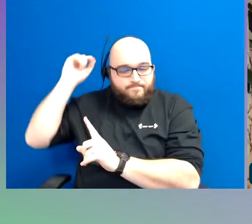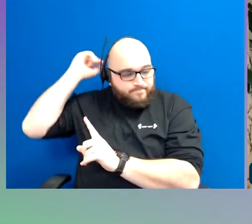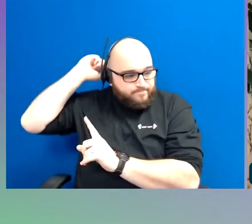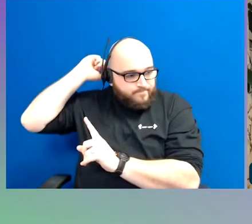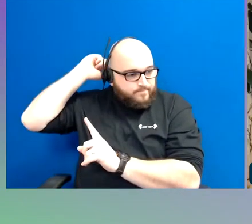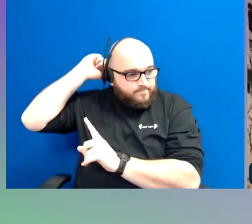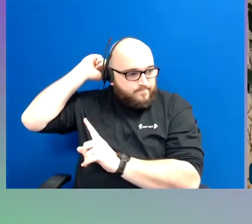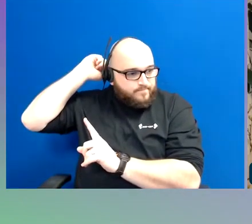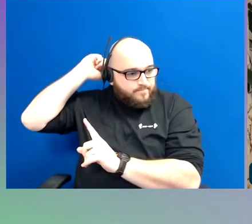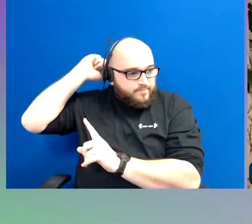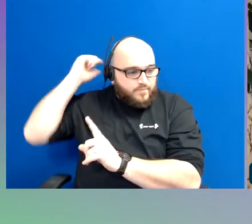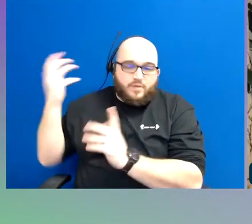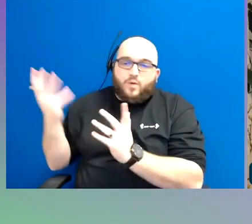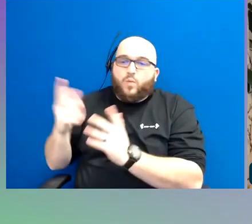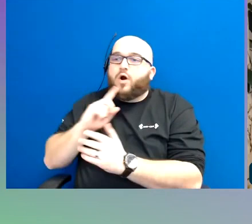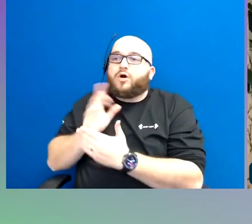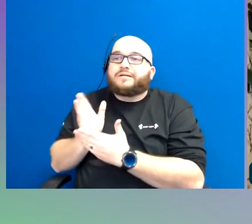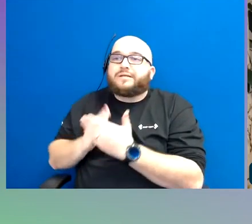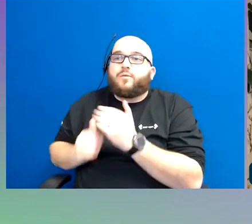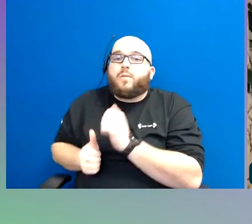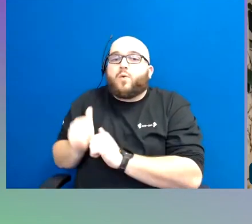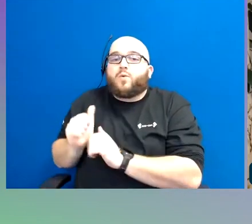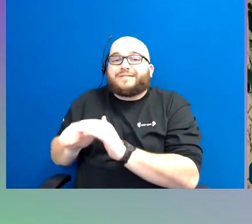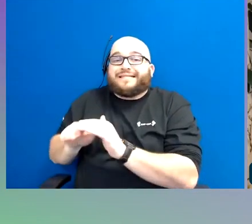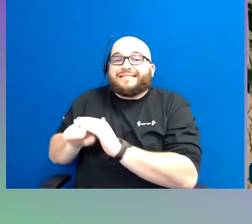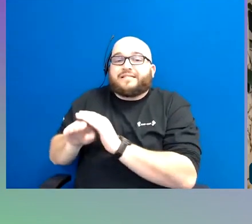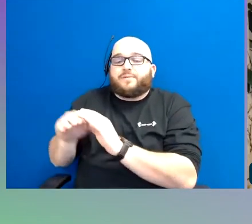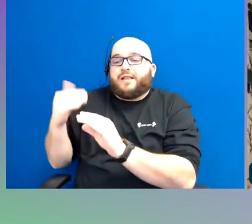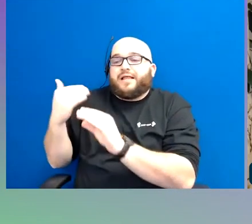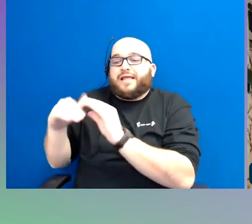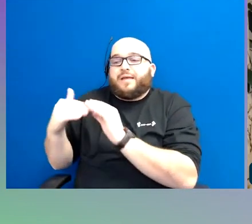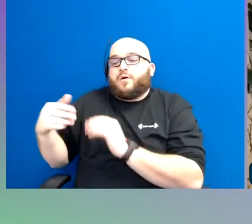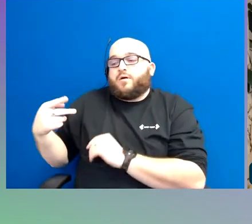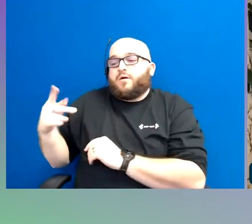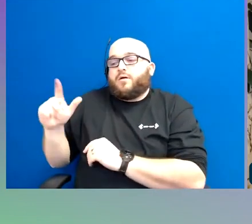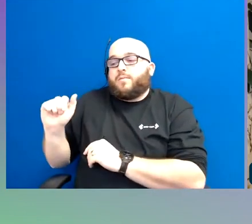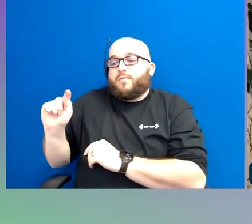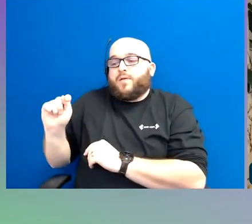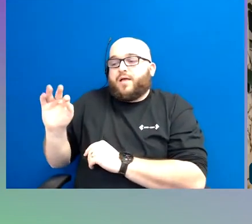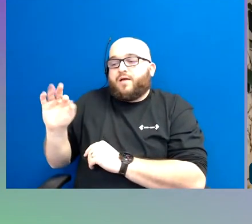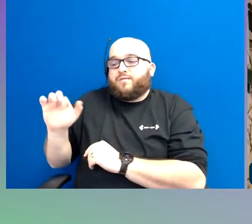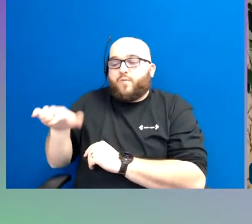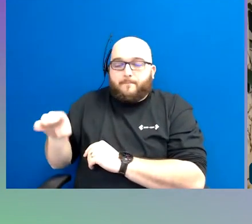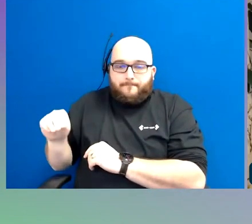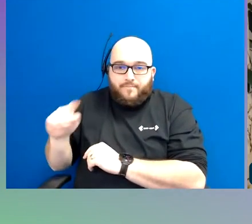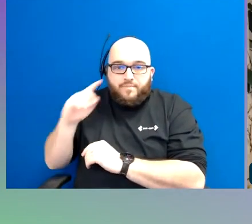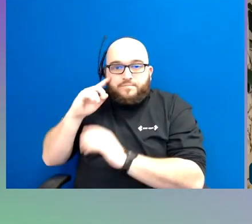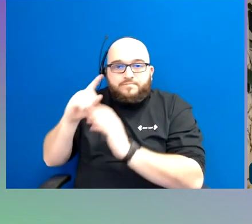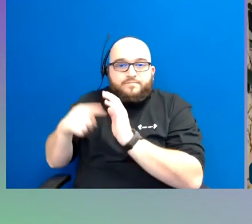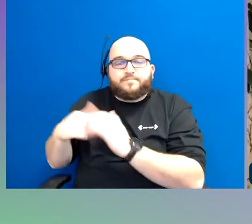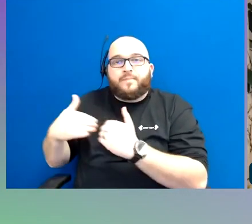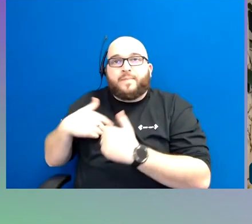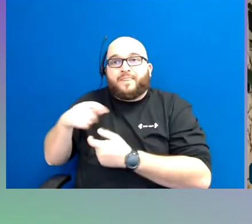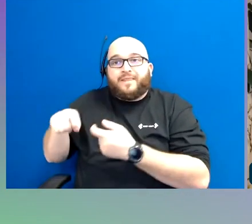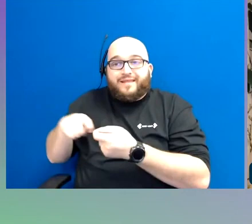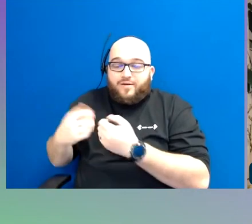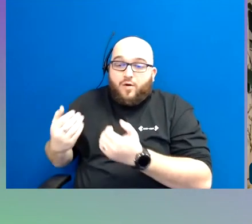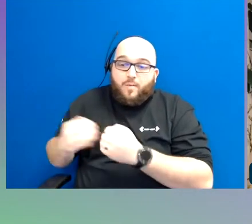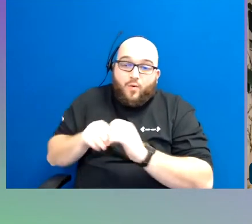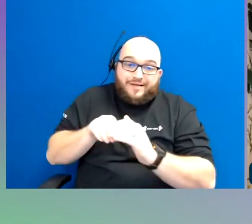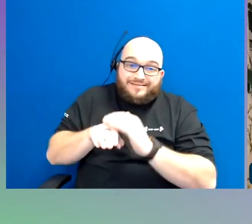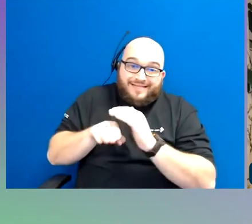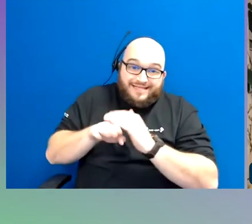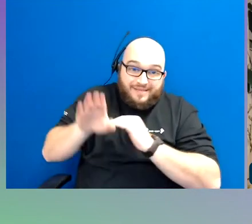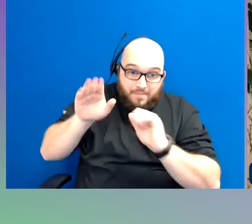What are some of the most accessible email platforms? Are there certain ones that are more accessible than